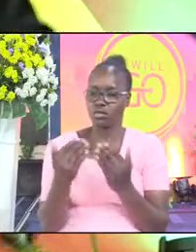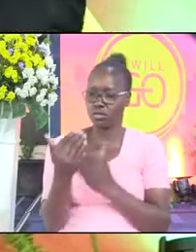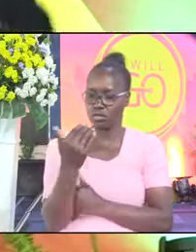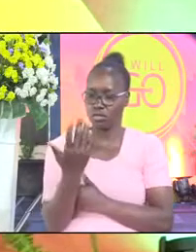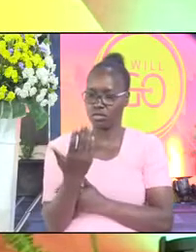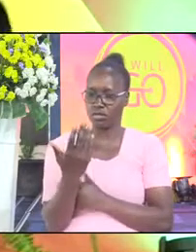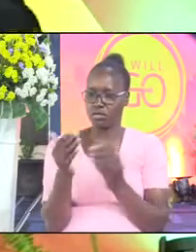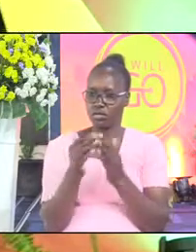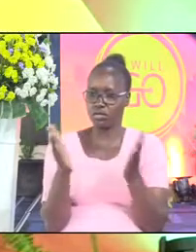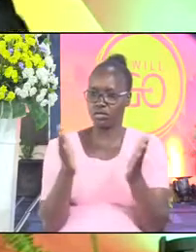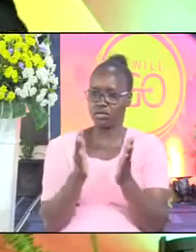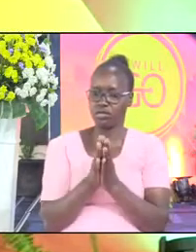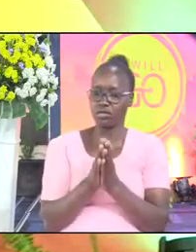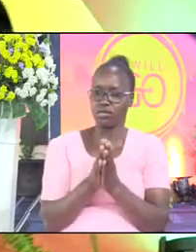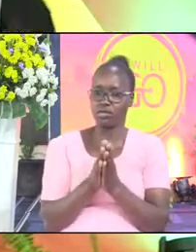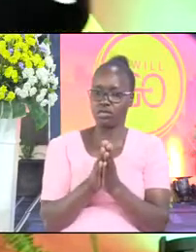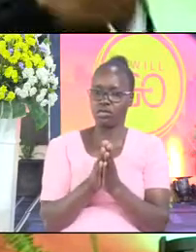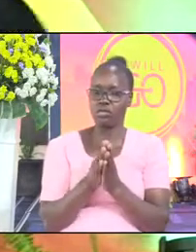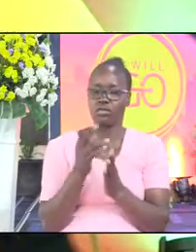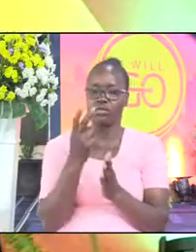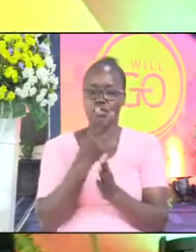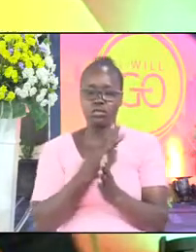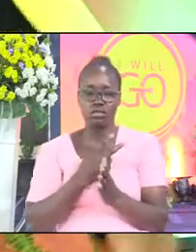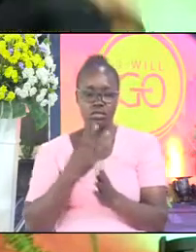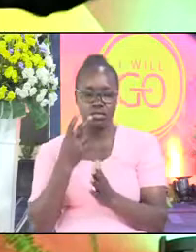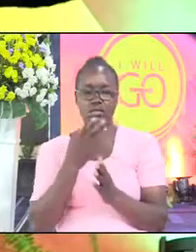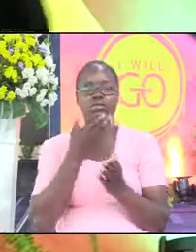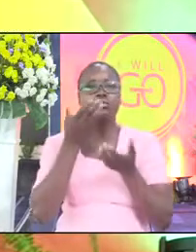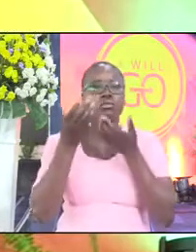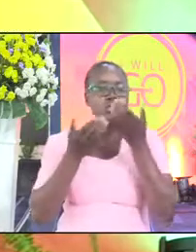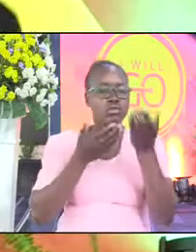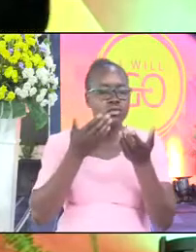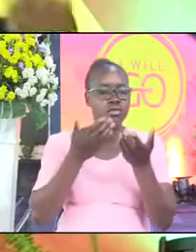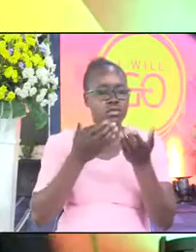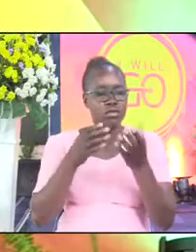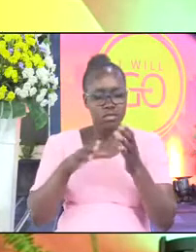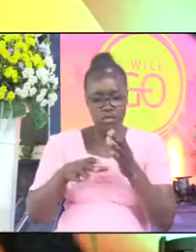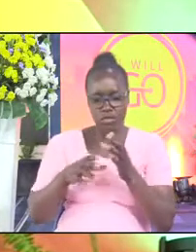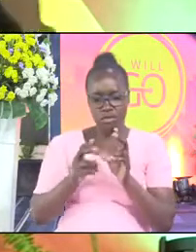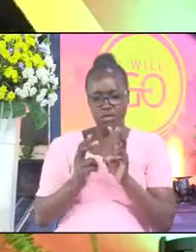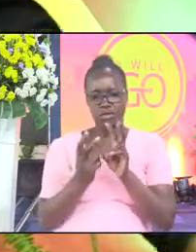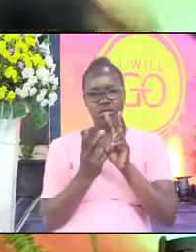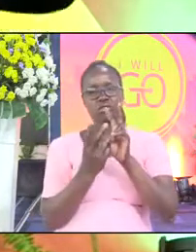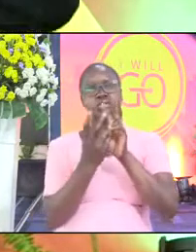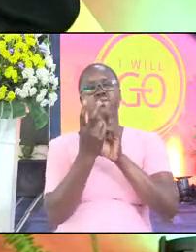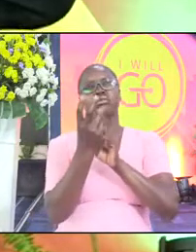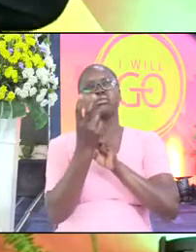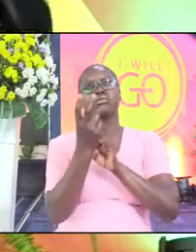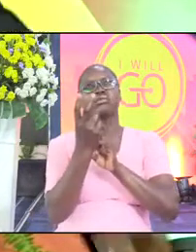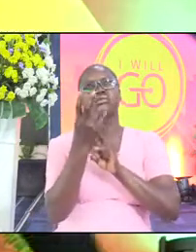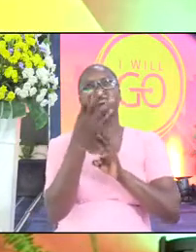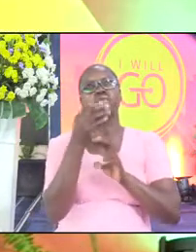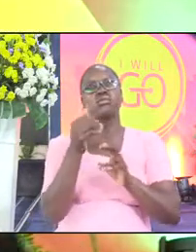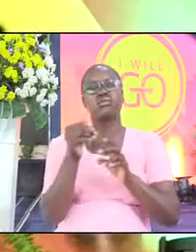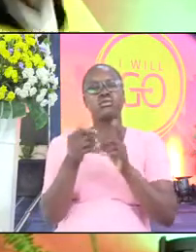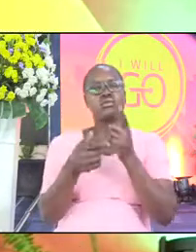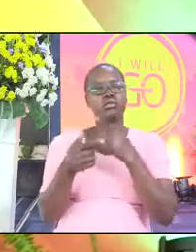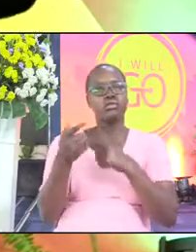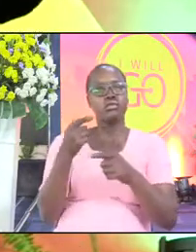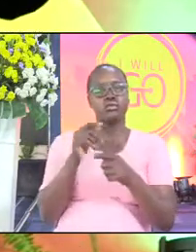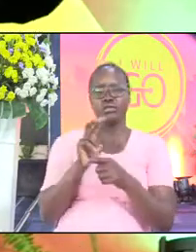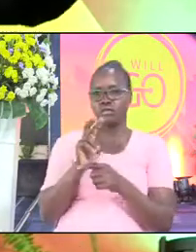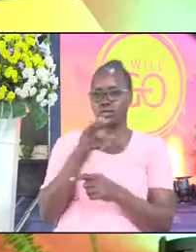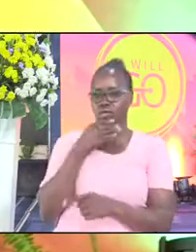up. And he caused my mouth to confess. He fixed me up. You all better come and see